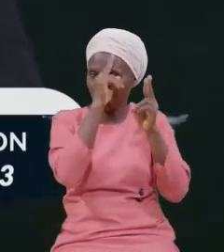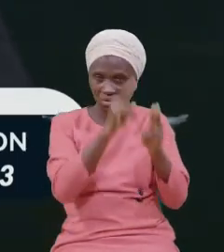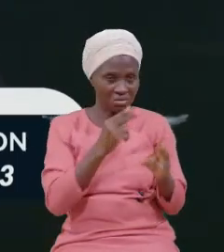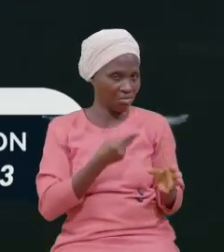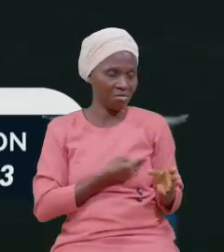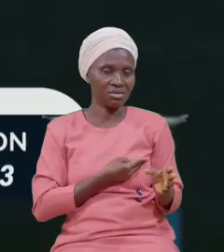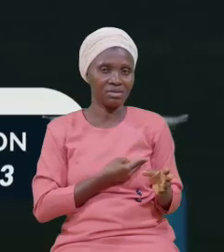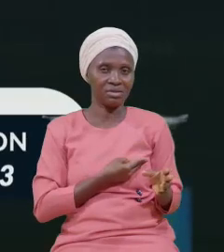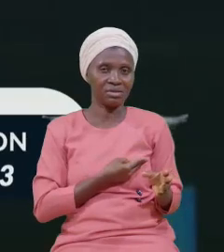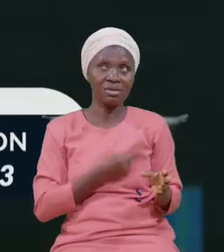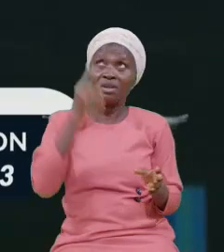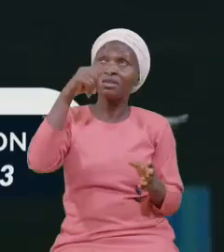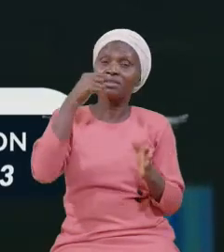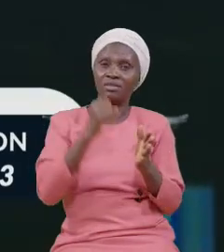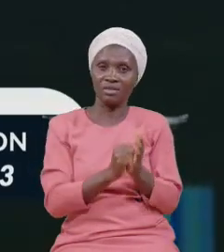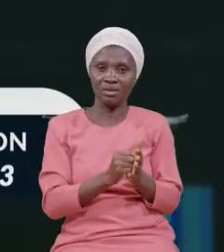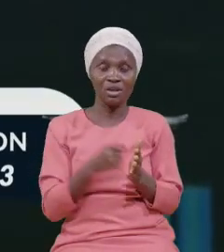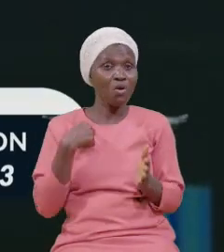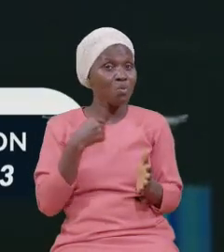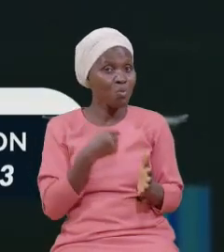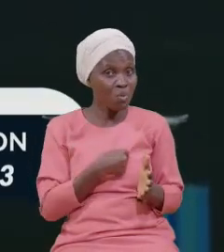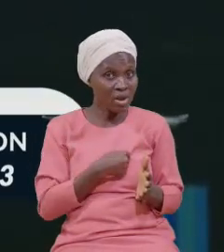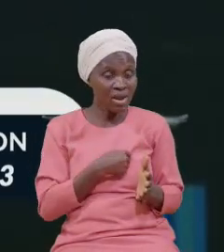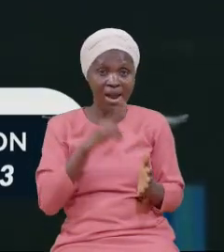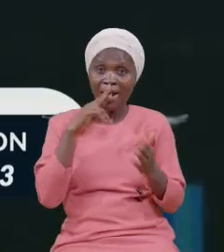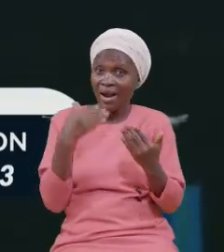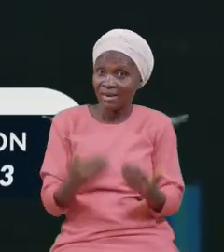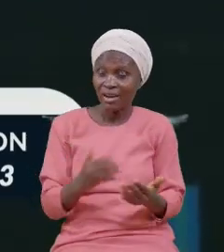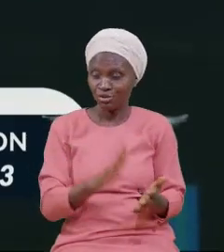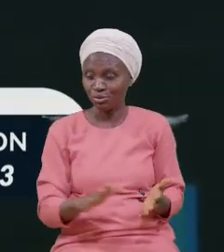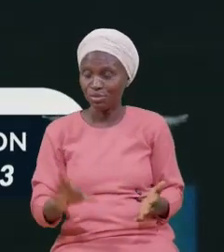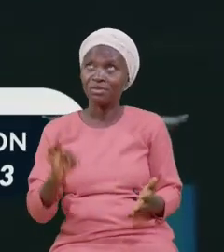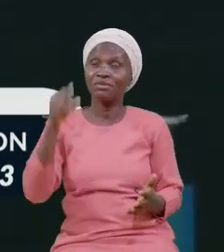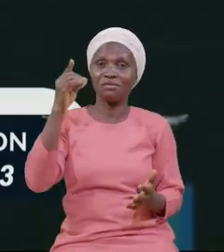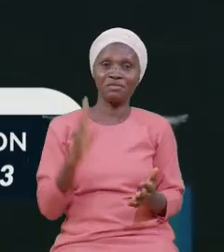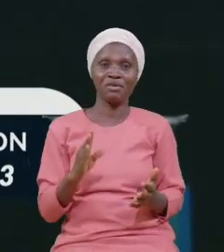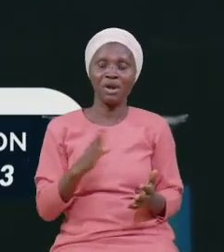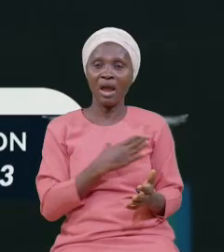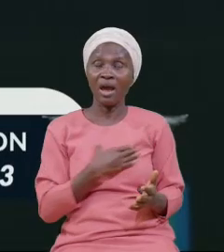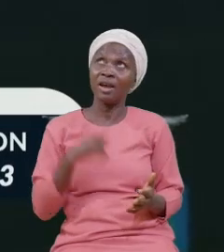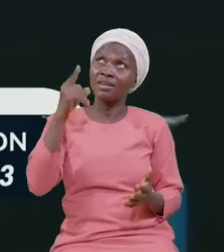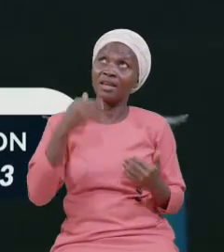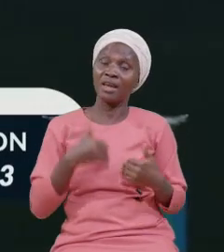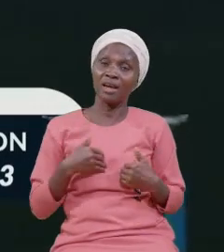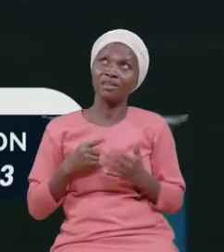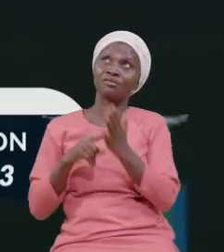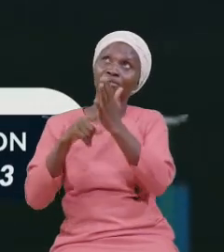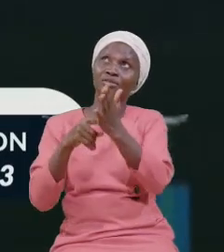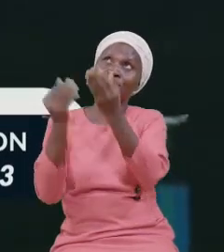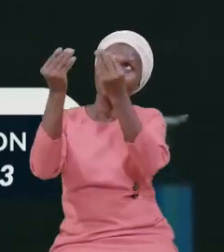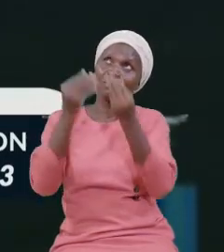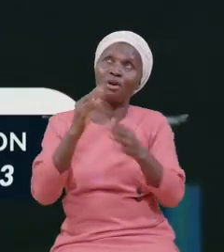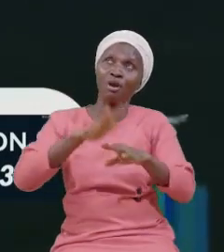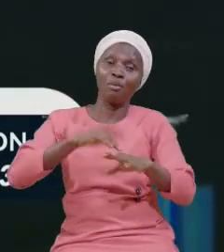It says, we are now the children of God, and has bestowed upon us